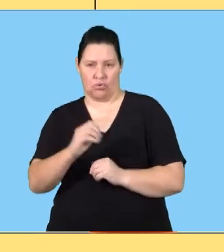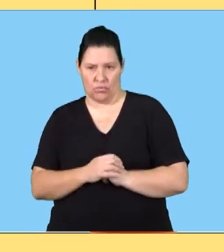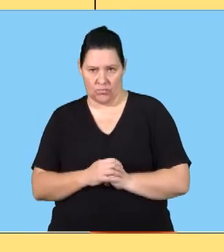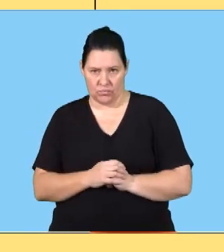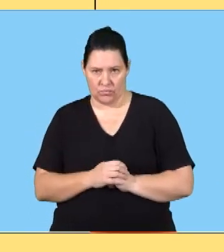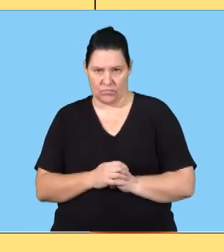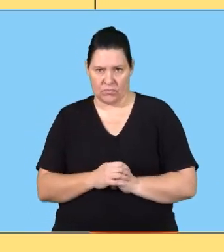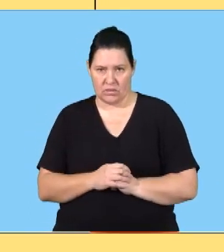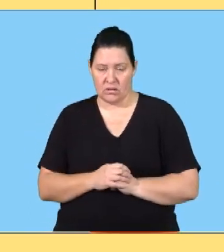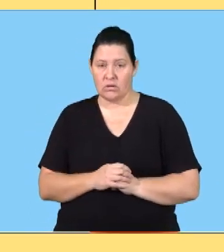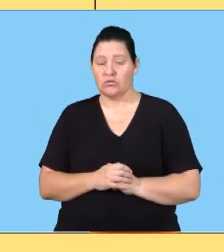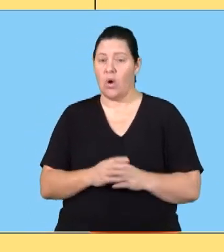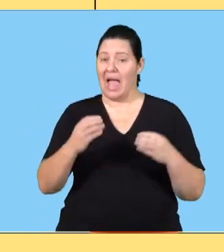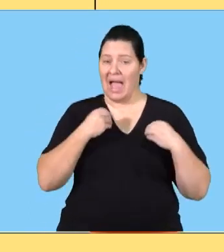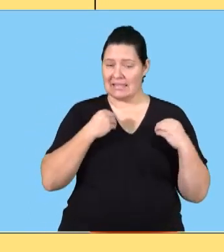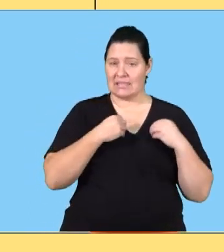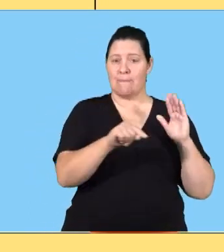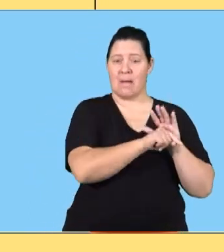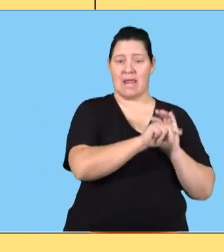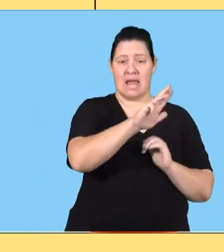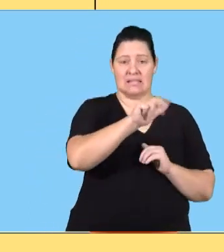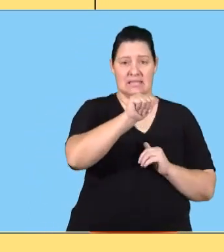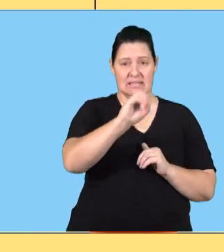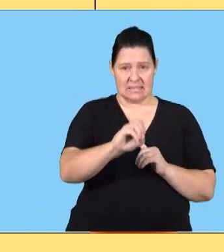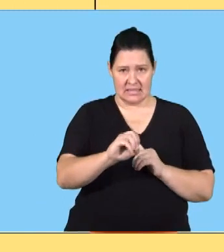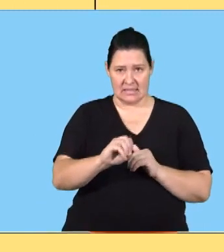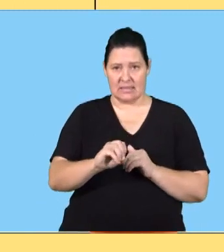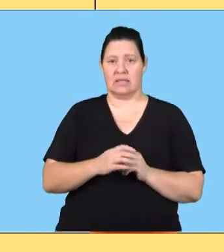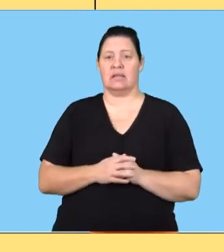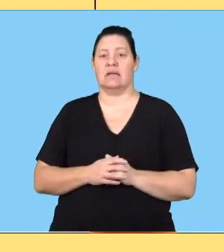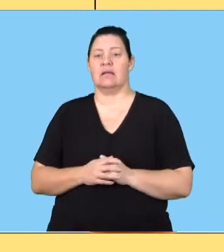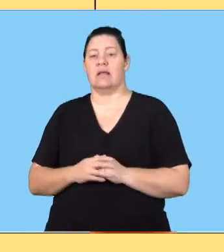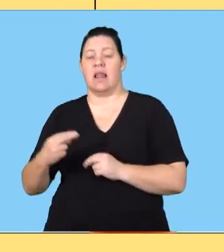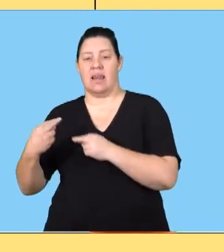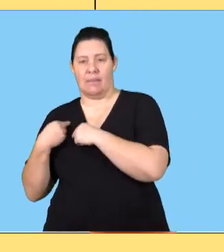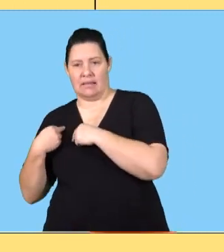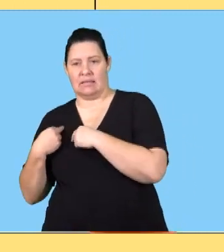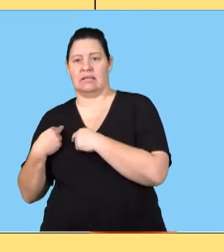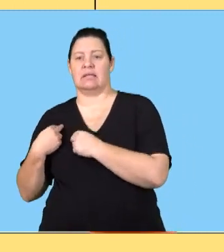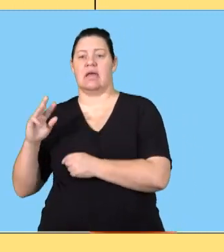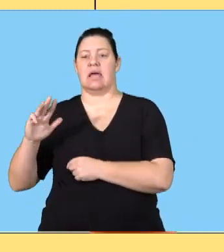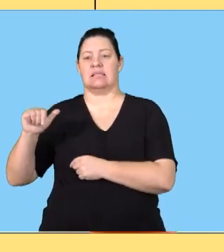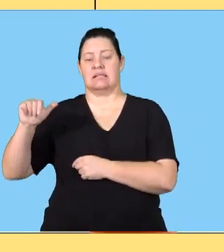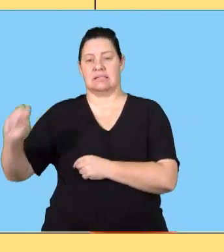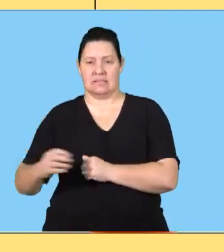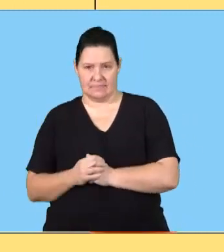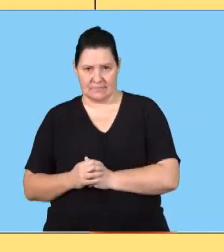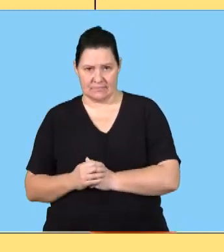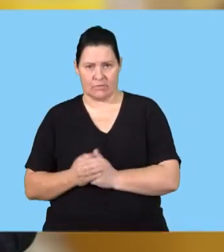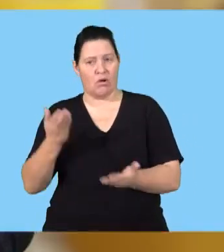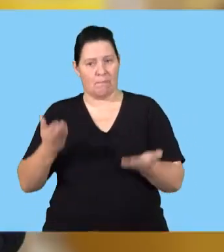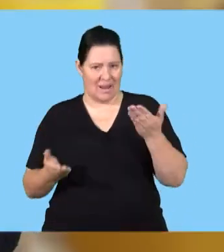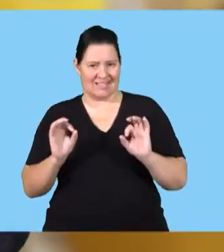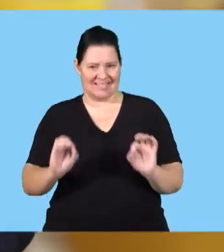a 0. So, on my assets, minus 960. On my liabilities, minus 960. Dear